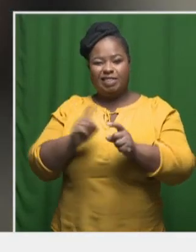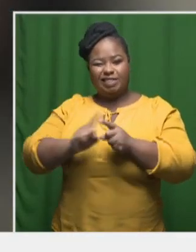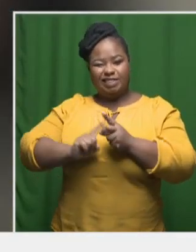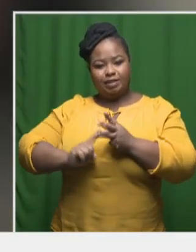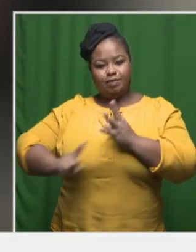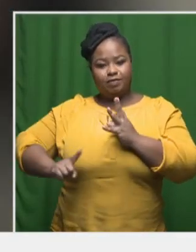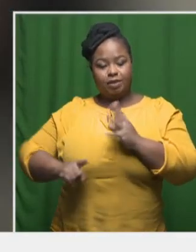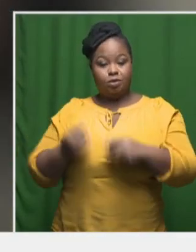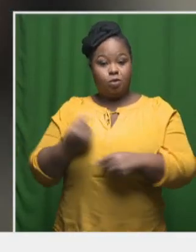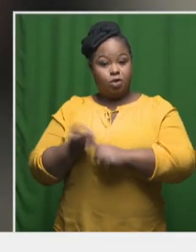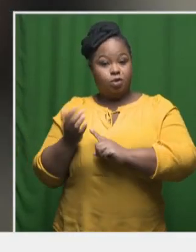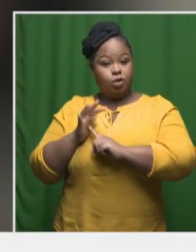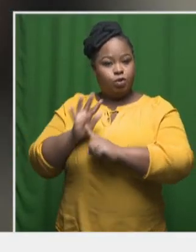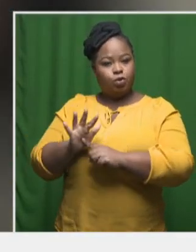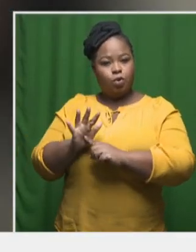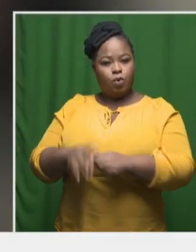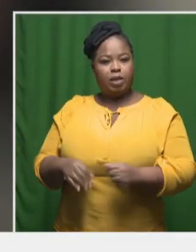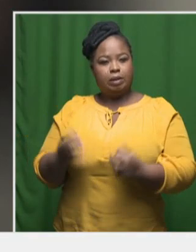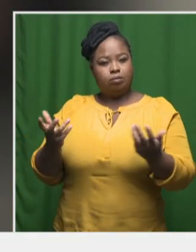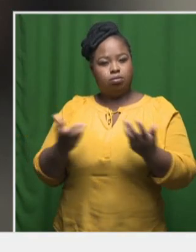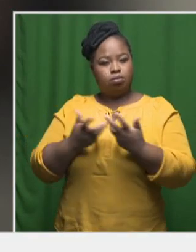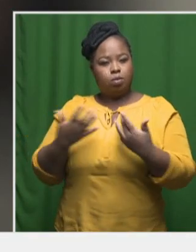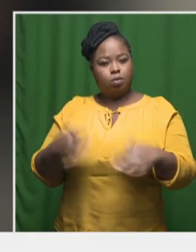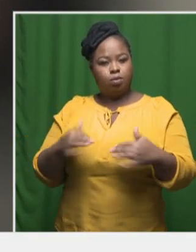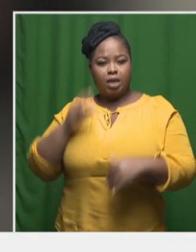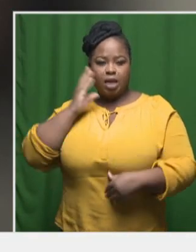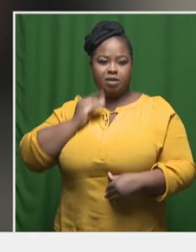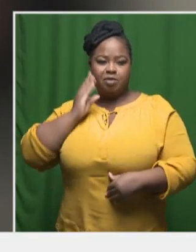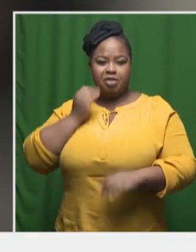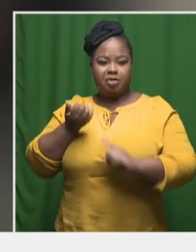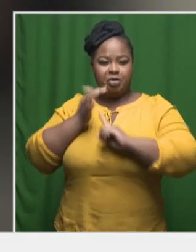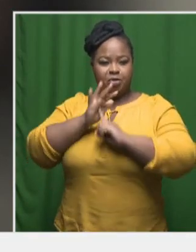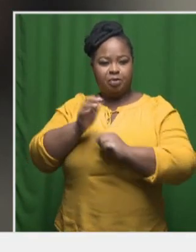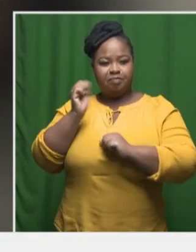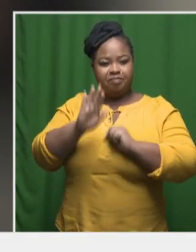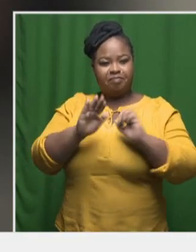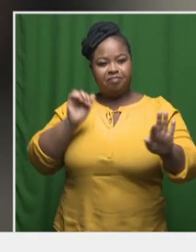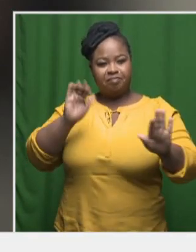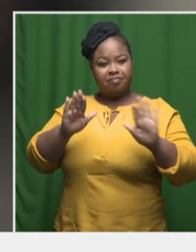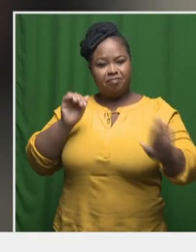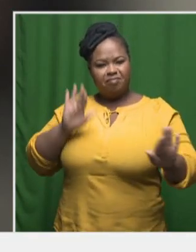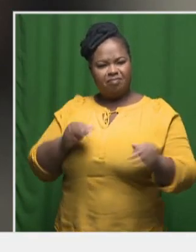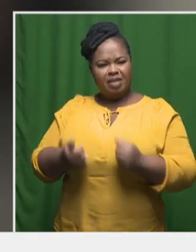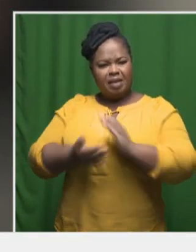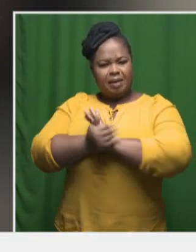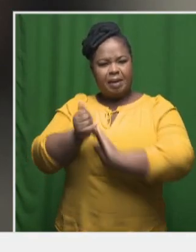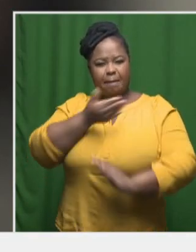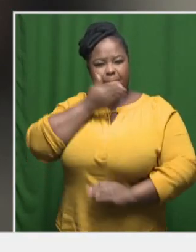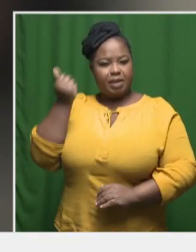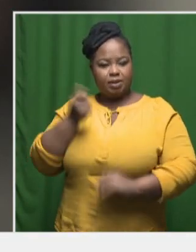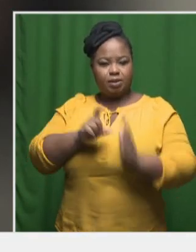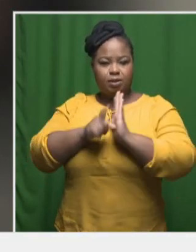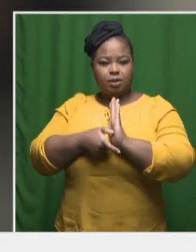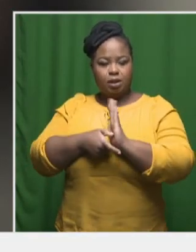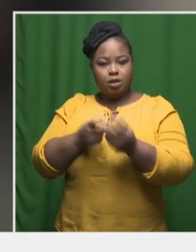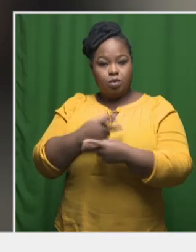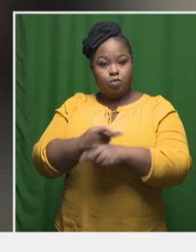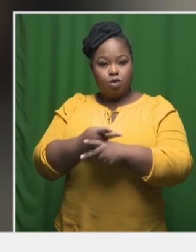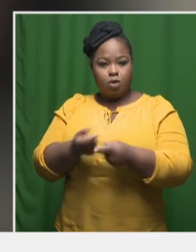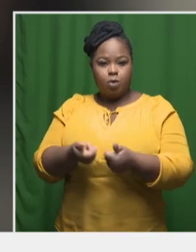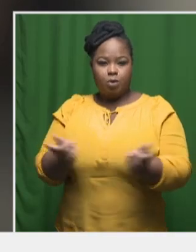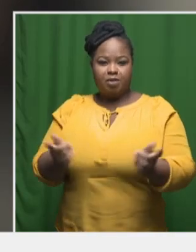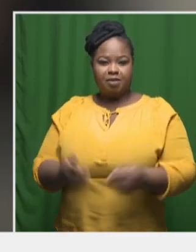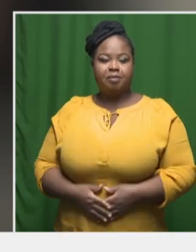premium brands, ensuring an all-encompassing experience that showcases curated exhibitions, cutting-edge designs and product